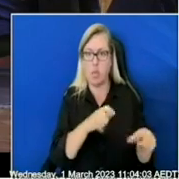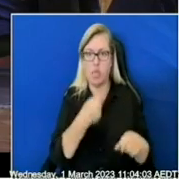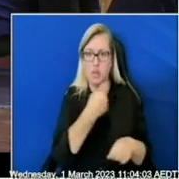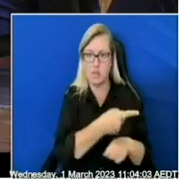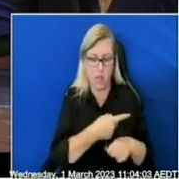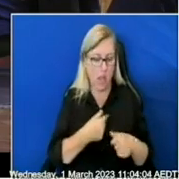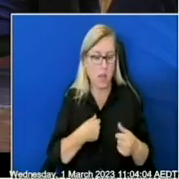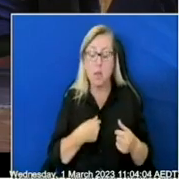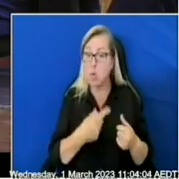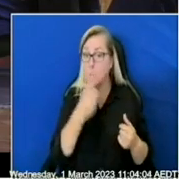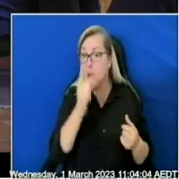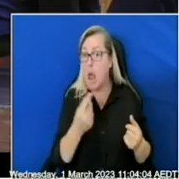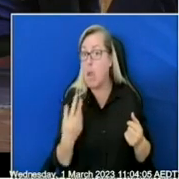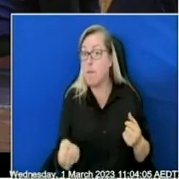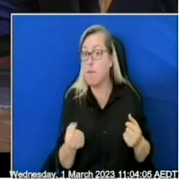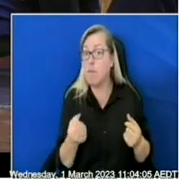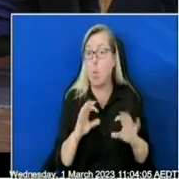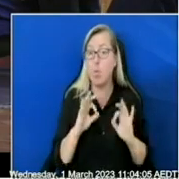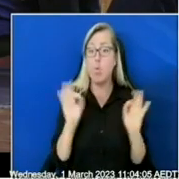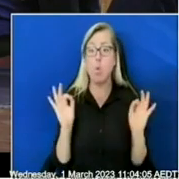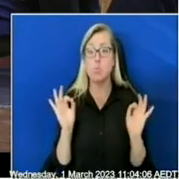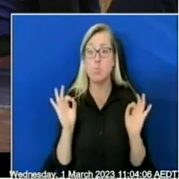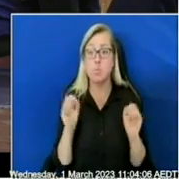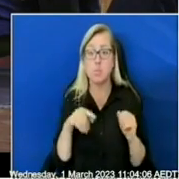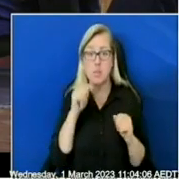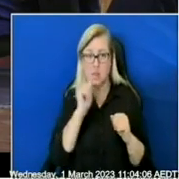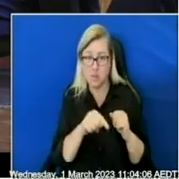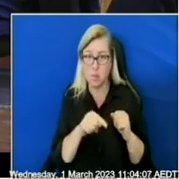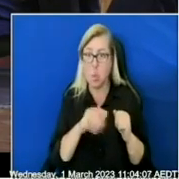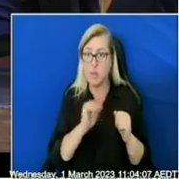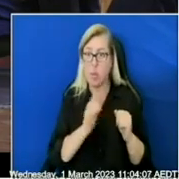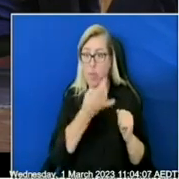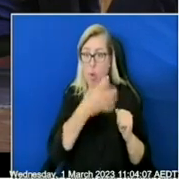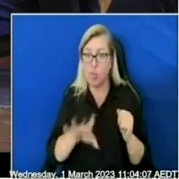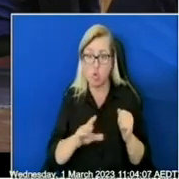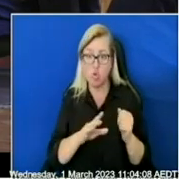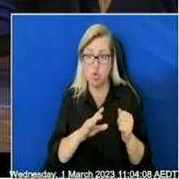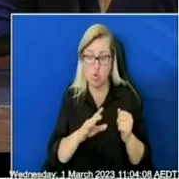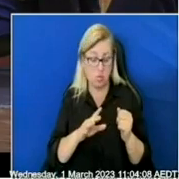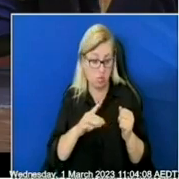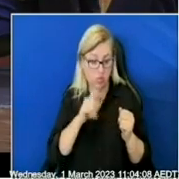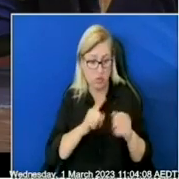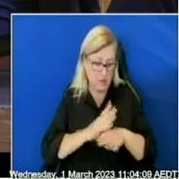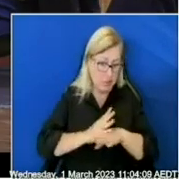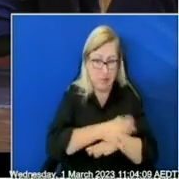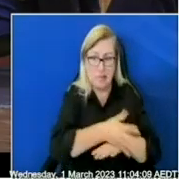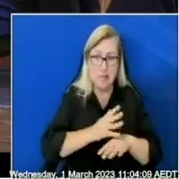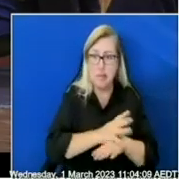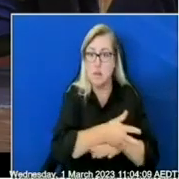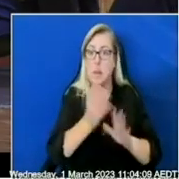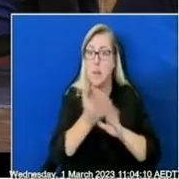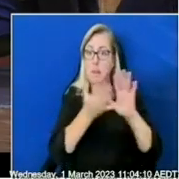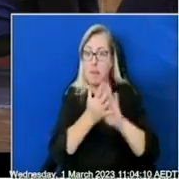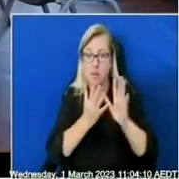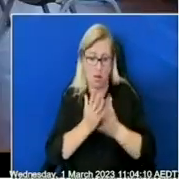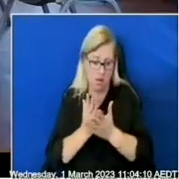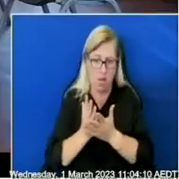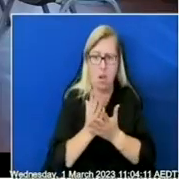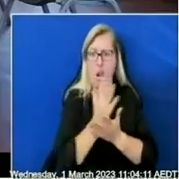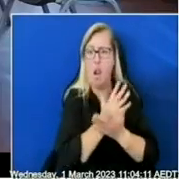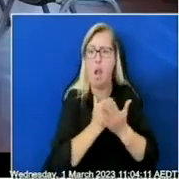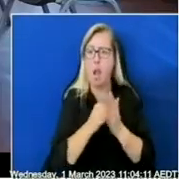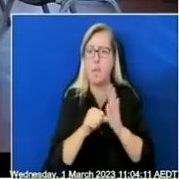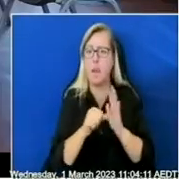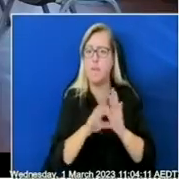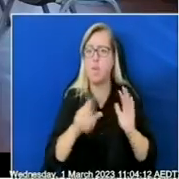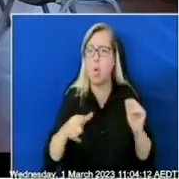have those kids made for whoever, the farmers, whatever, who knows? But I was gonna ask if you want